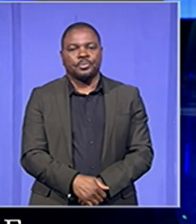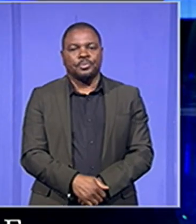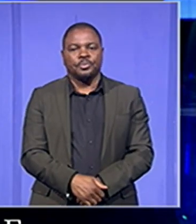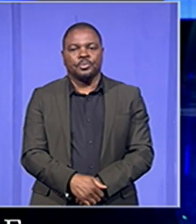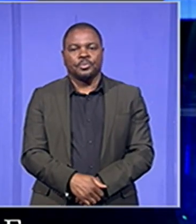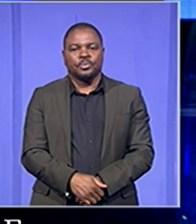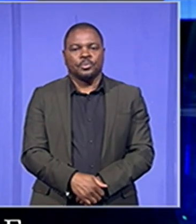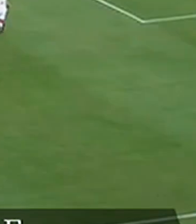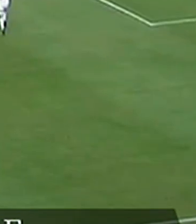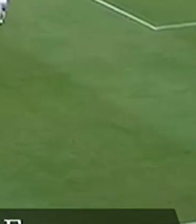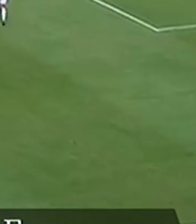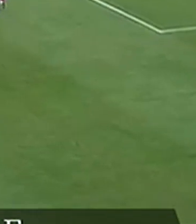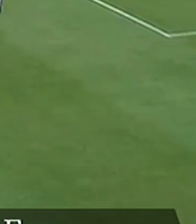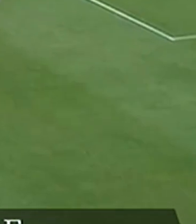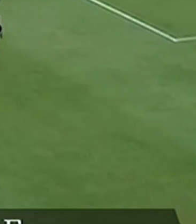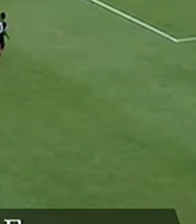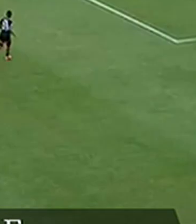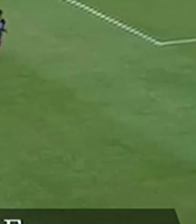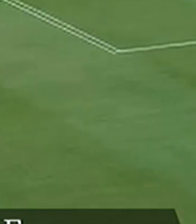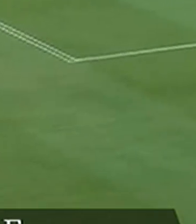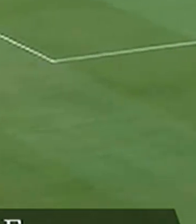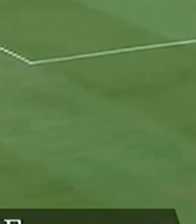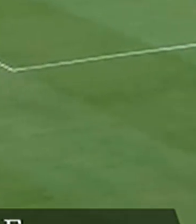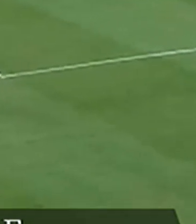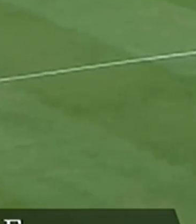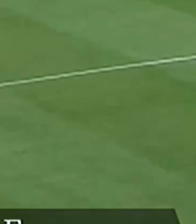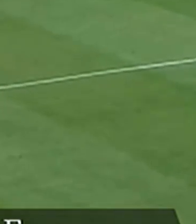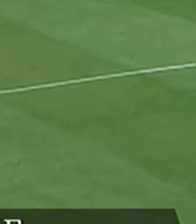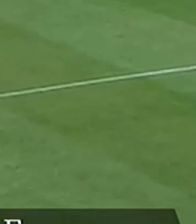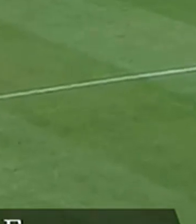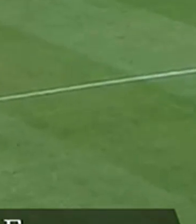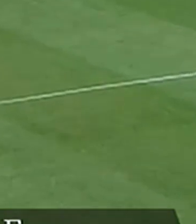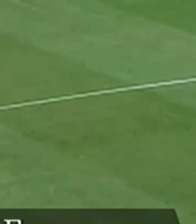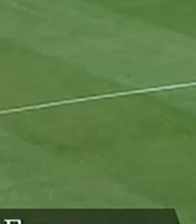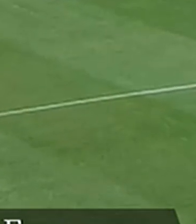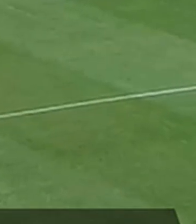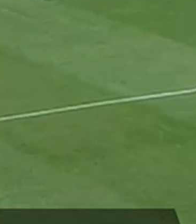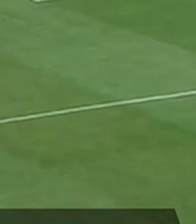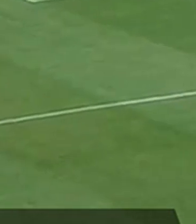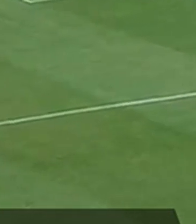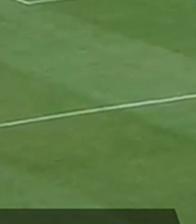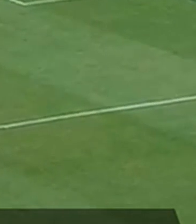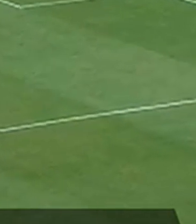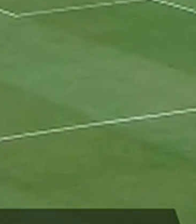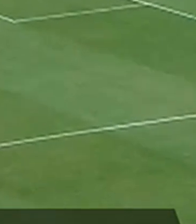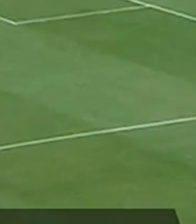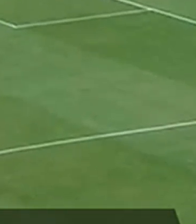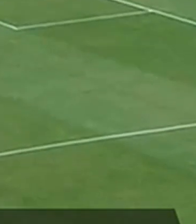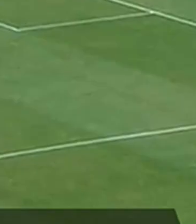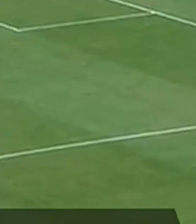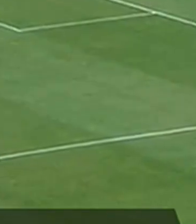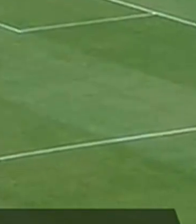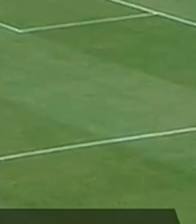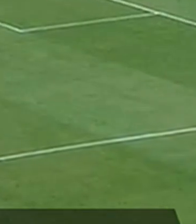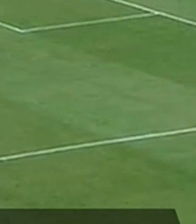Fela ba khona gore tloga jalo ka eno ka morago kgile bona tsego fa tsoma ba se mo maemong a tona kotsi a ba kitla deflection a ba sireletsa